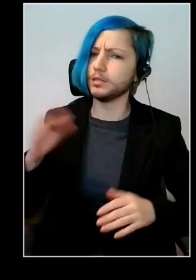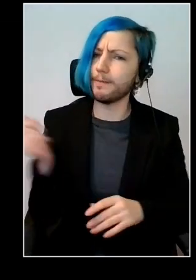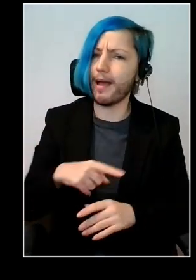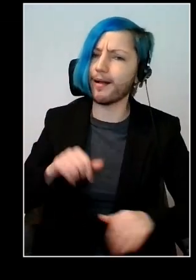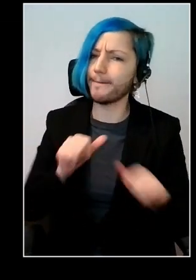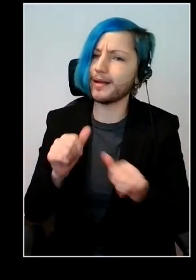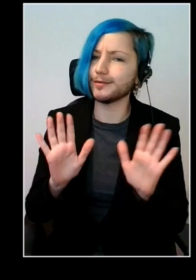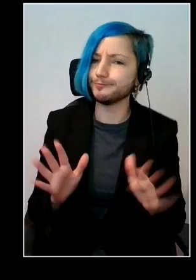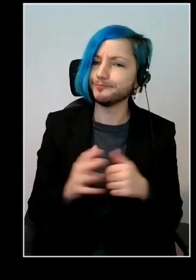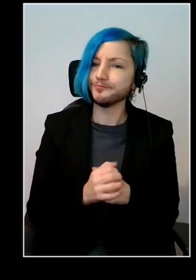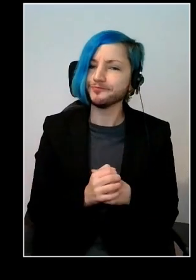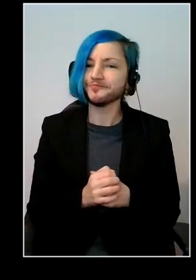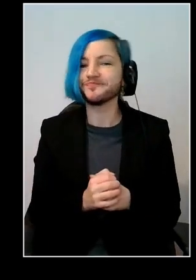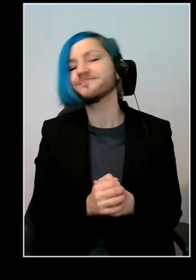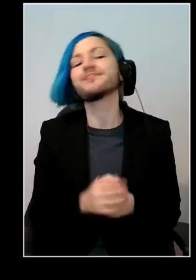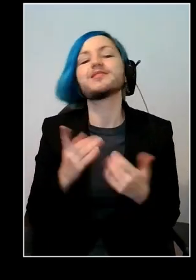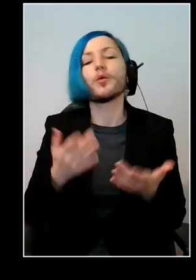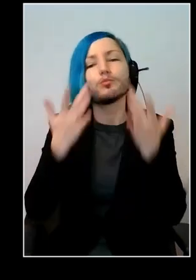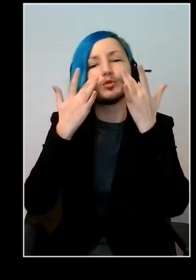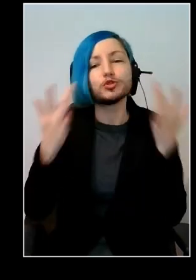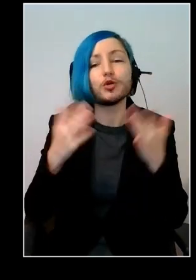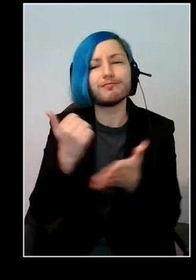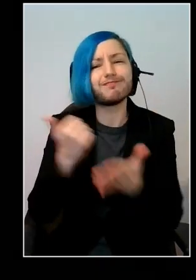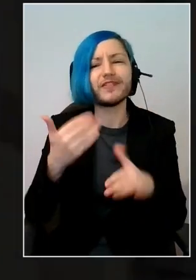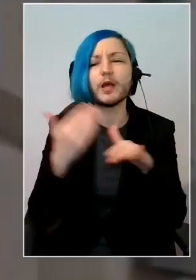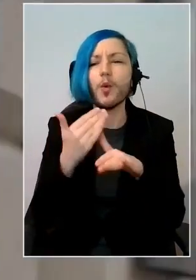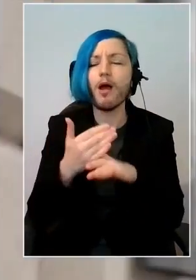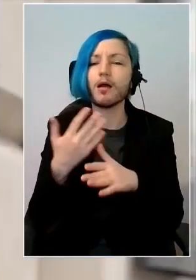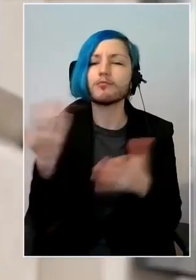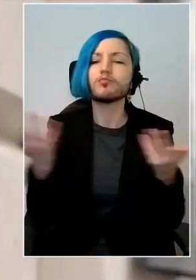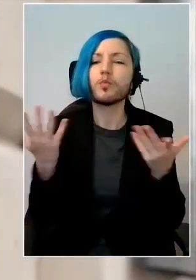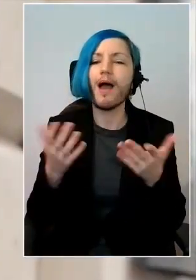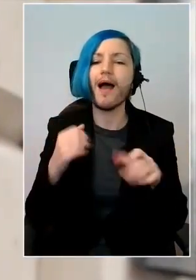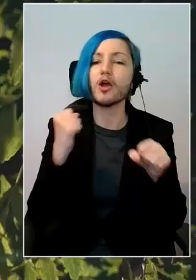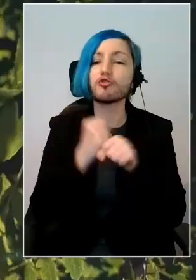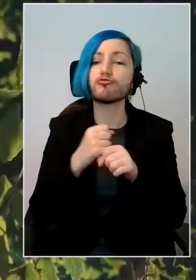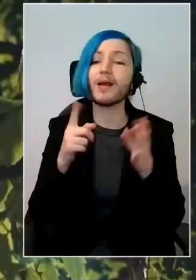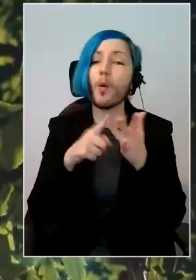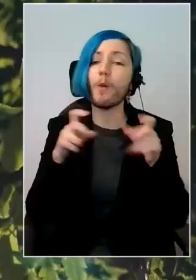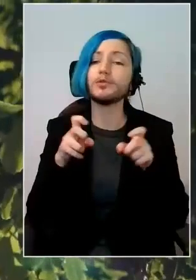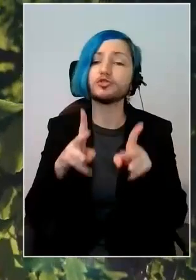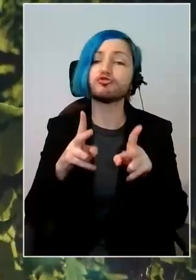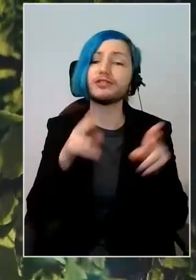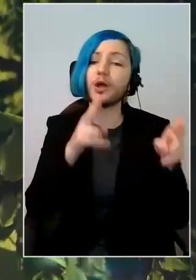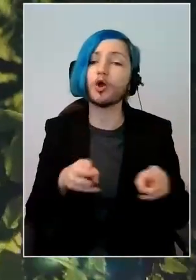work that goes on at Great Ormond Street Hospital.